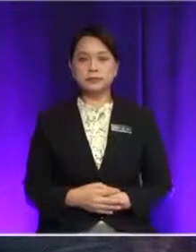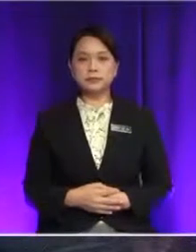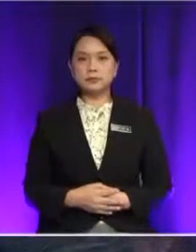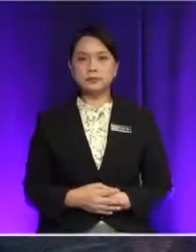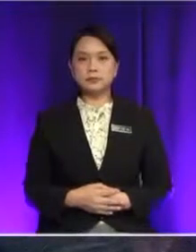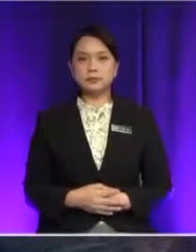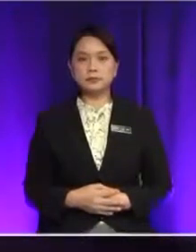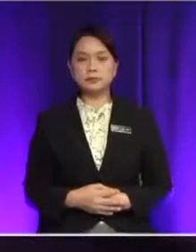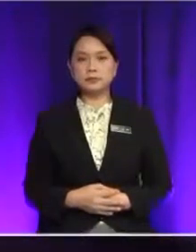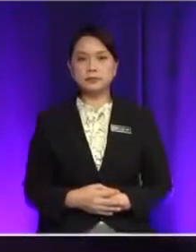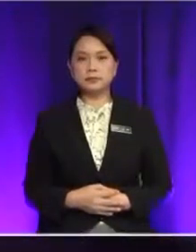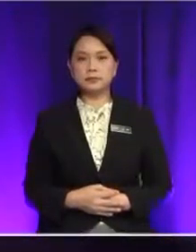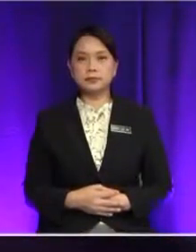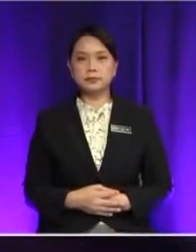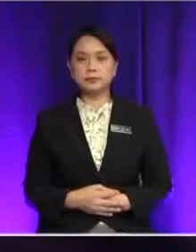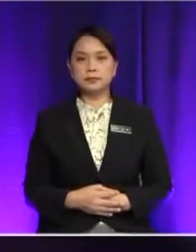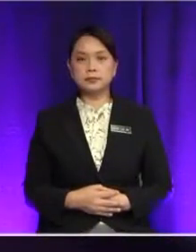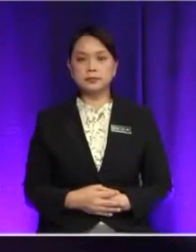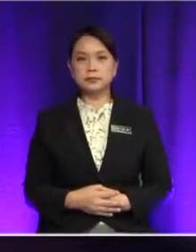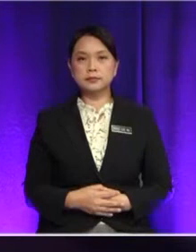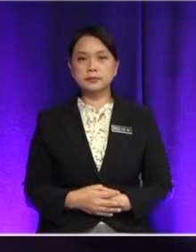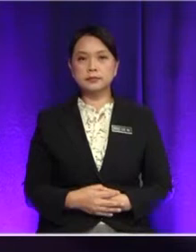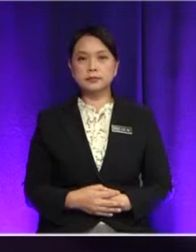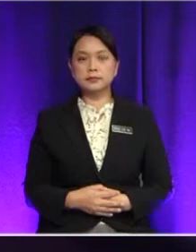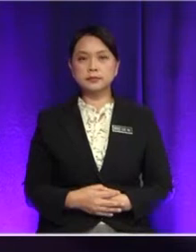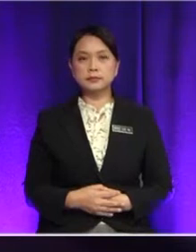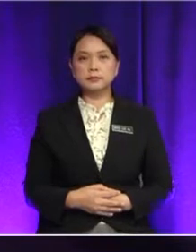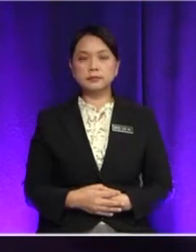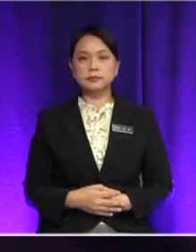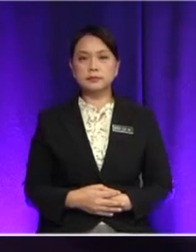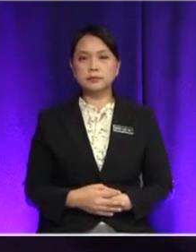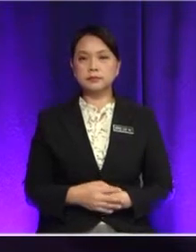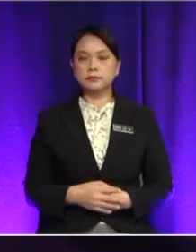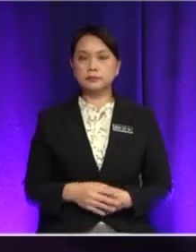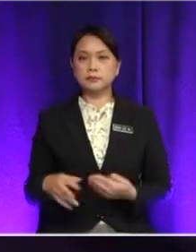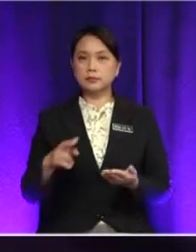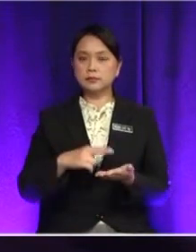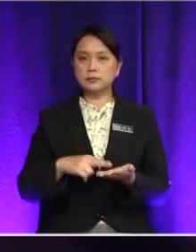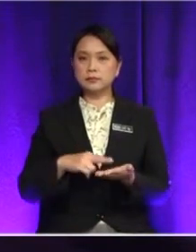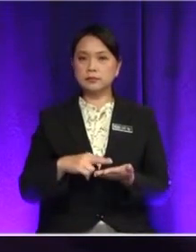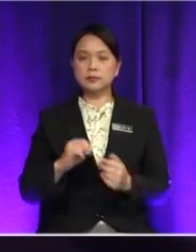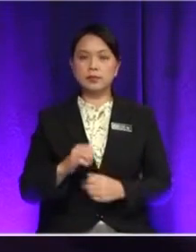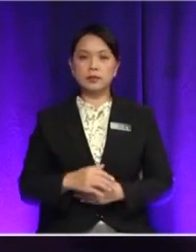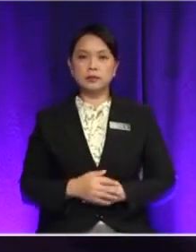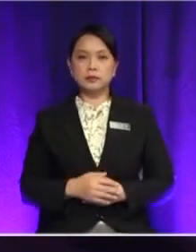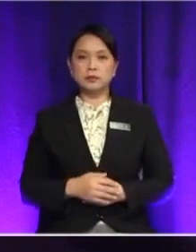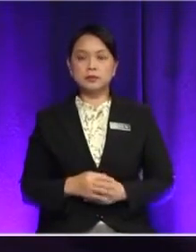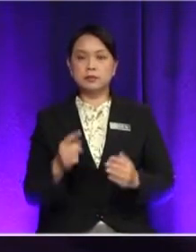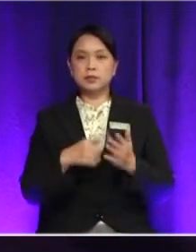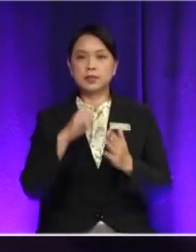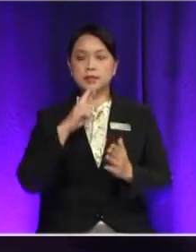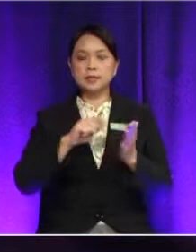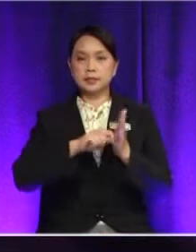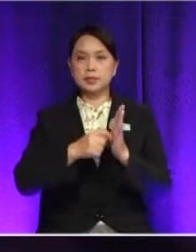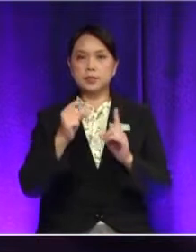Go. Because of the roadworks in the area, the electricity has been disconnected. Okay, so what are the keywords